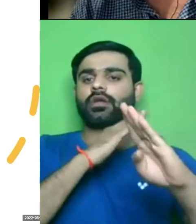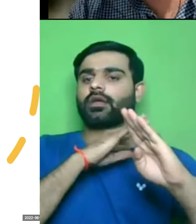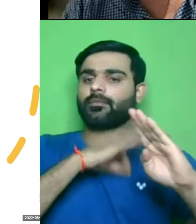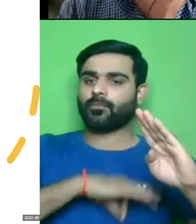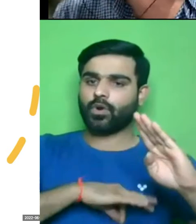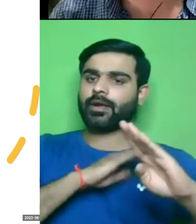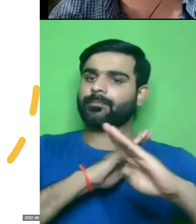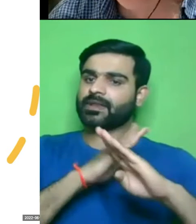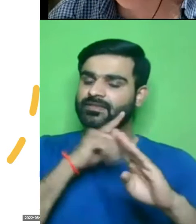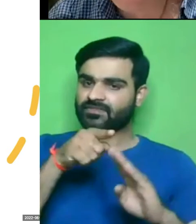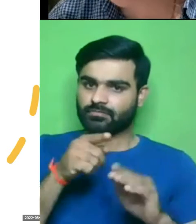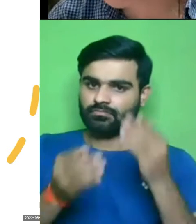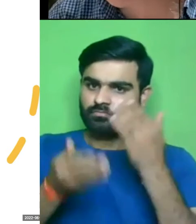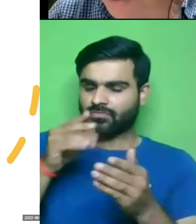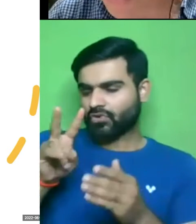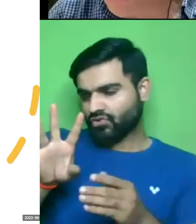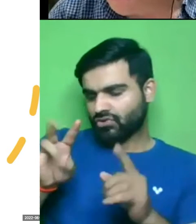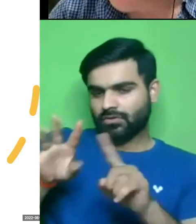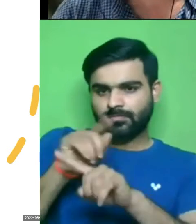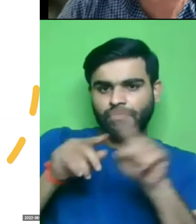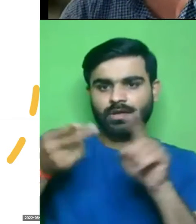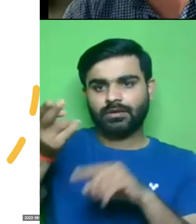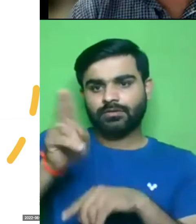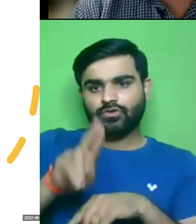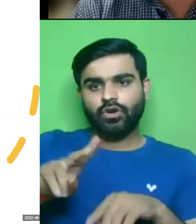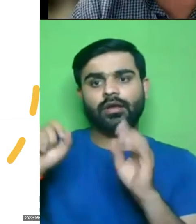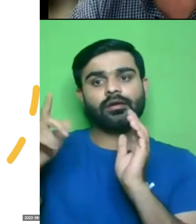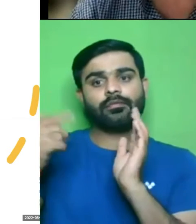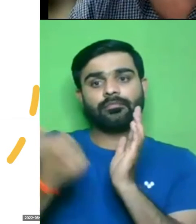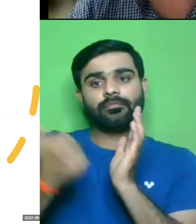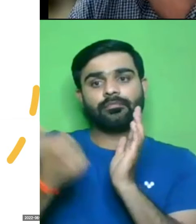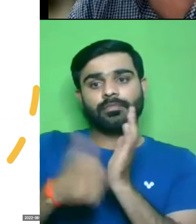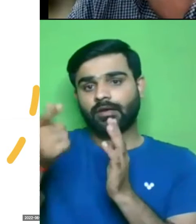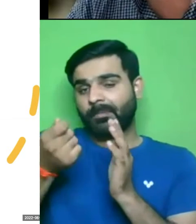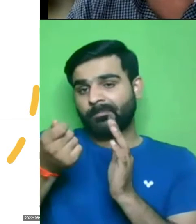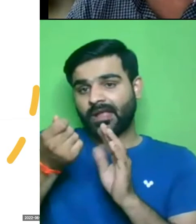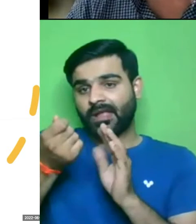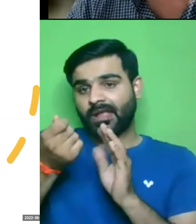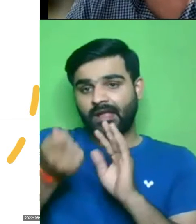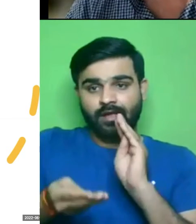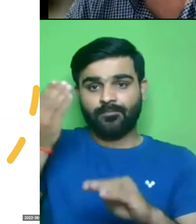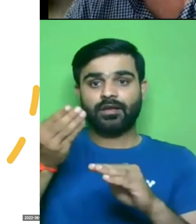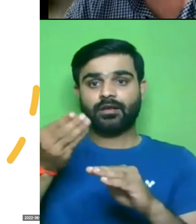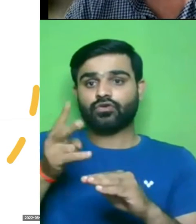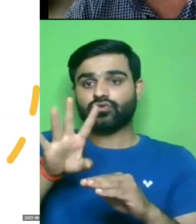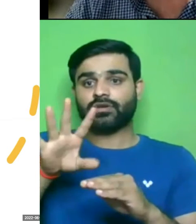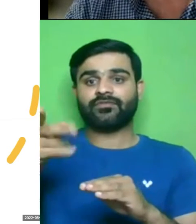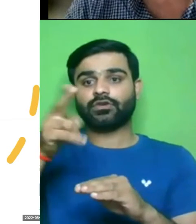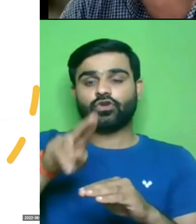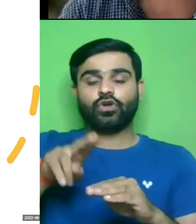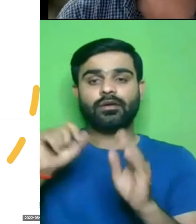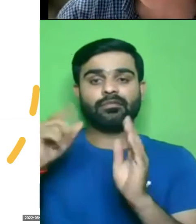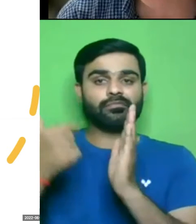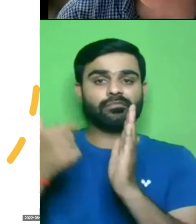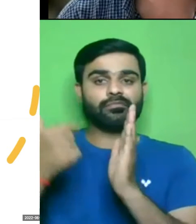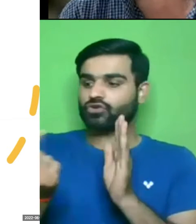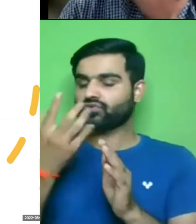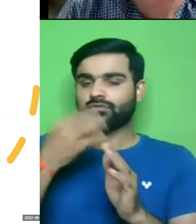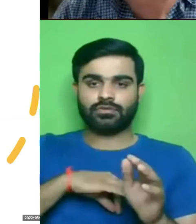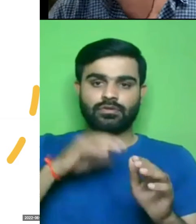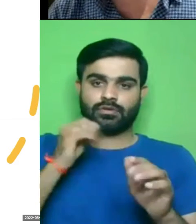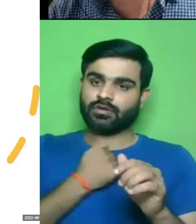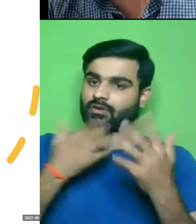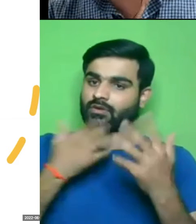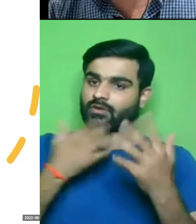get whatever, $25 a month, but your costs don't come in at $25 a month. If I have to buy a wheelchair,